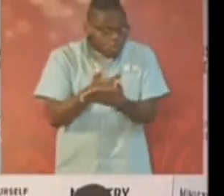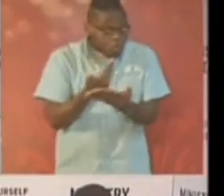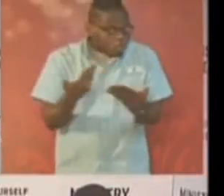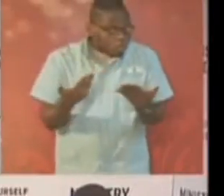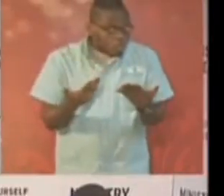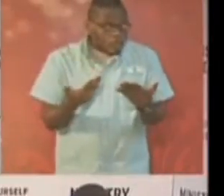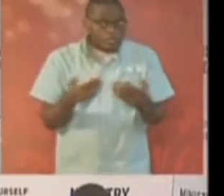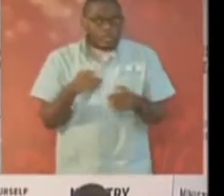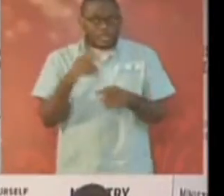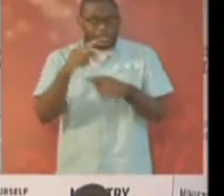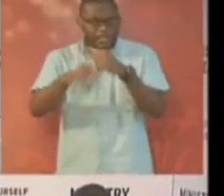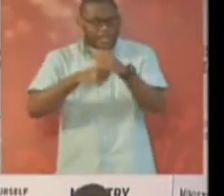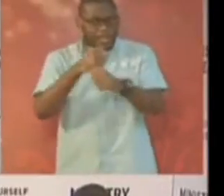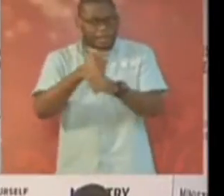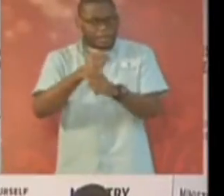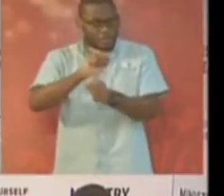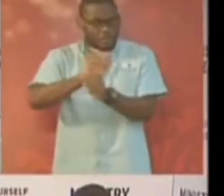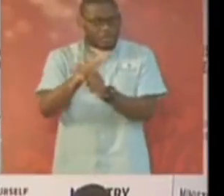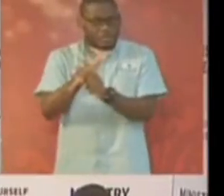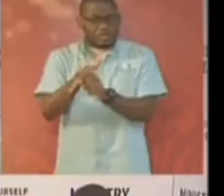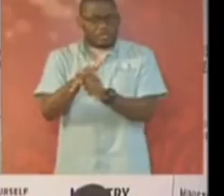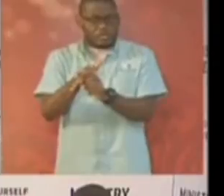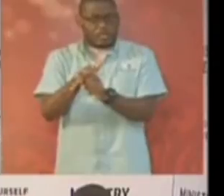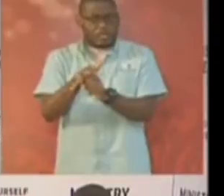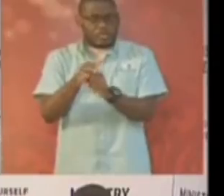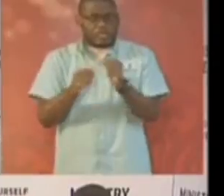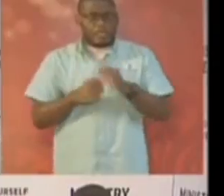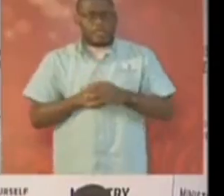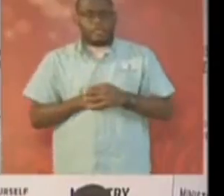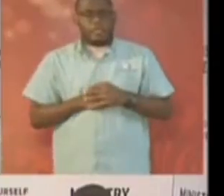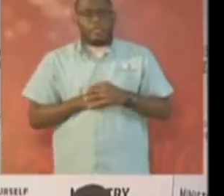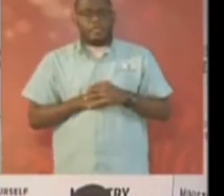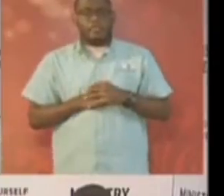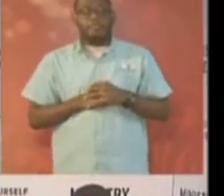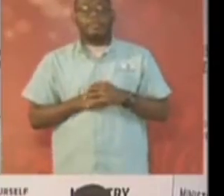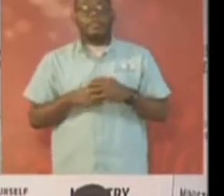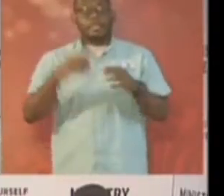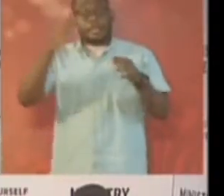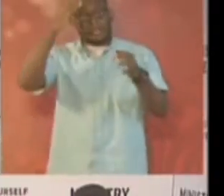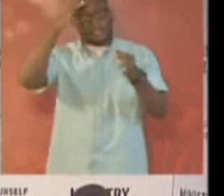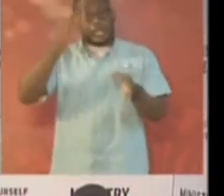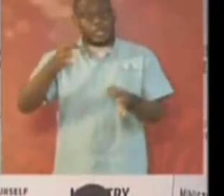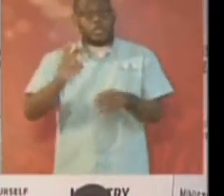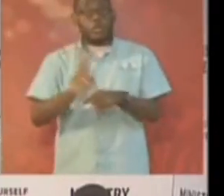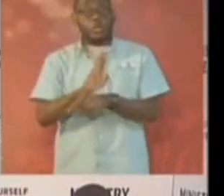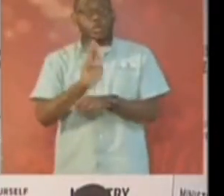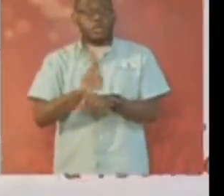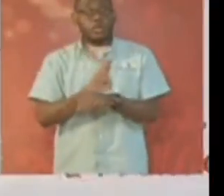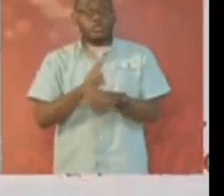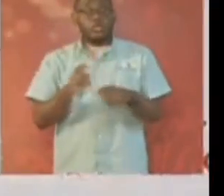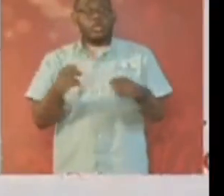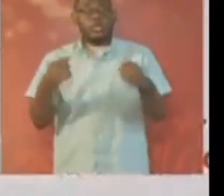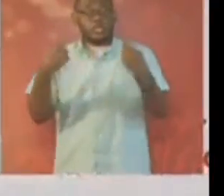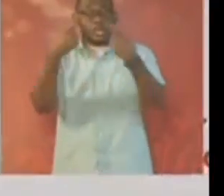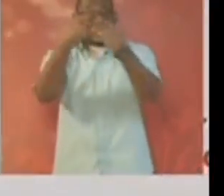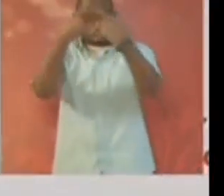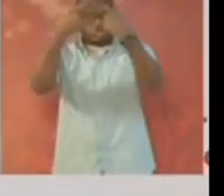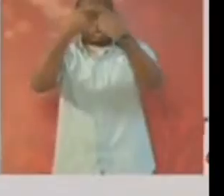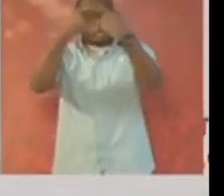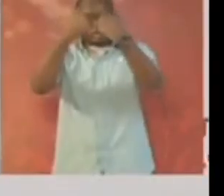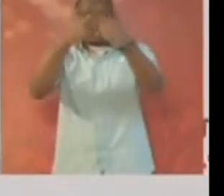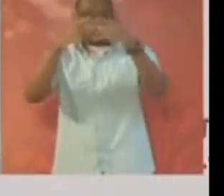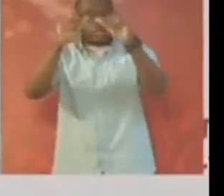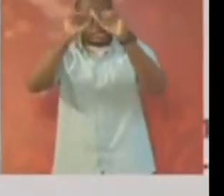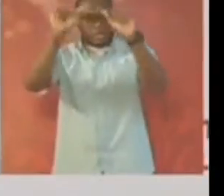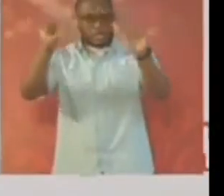Thank you, Prior, for that very topical question. The decision to use an electronic or monitoring system for